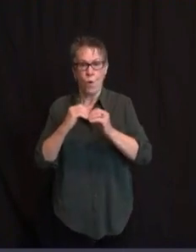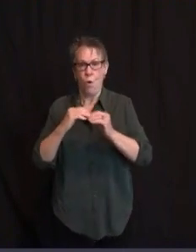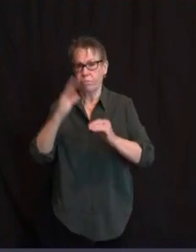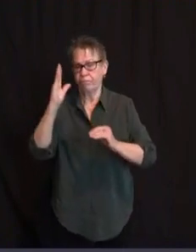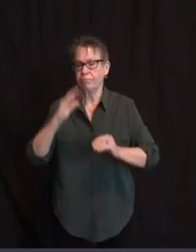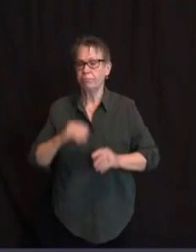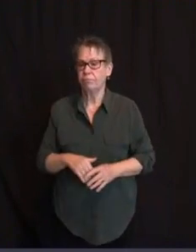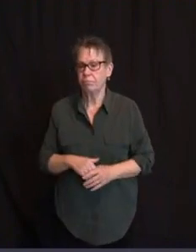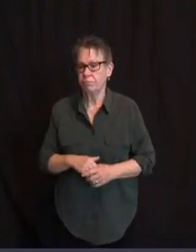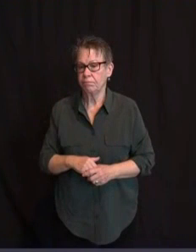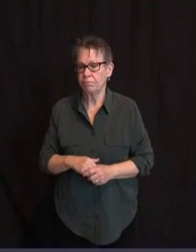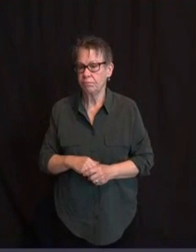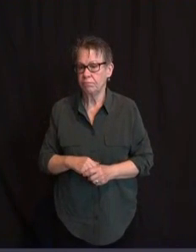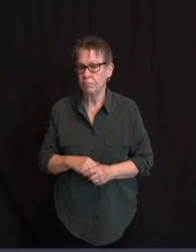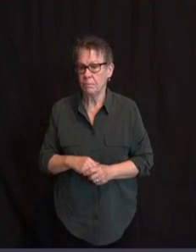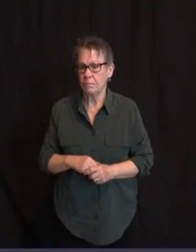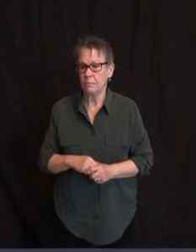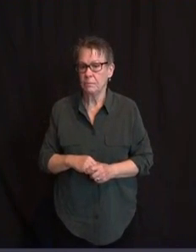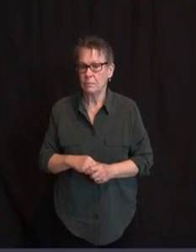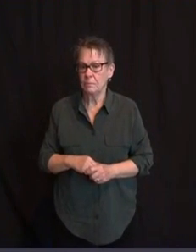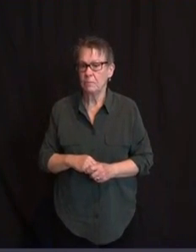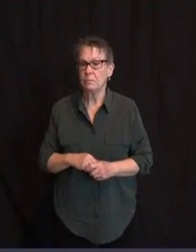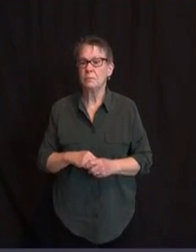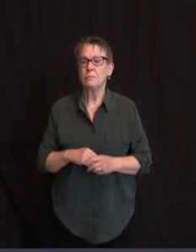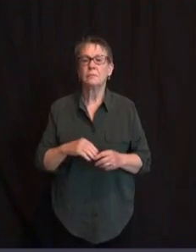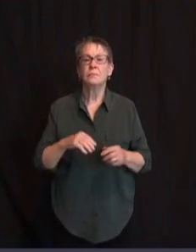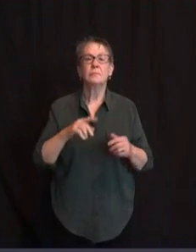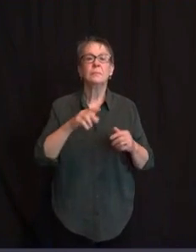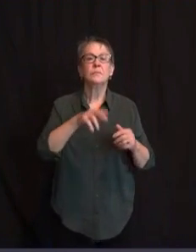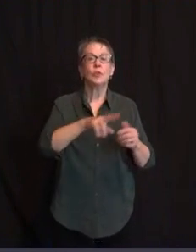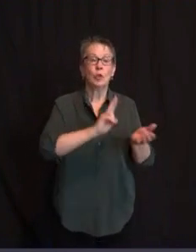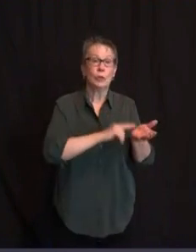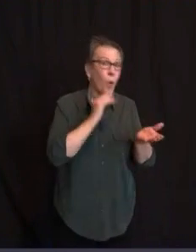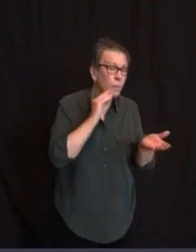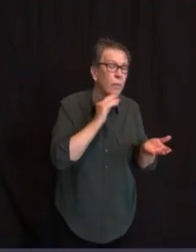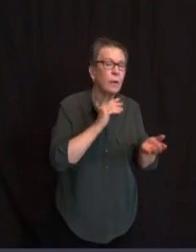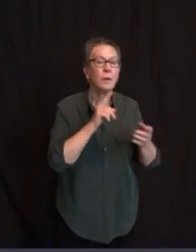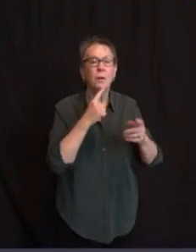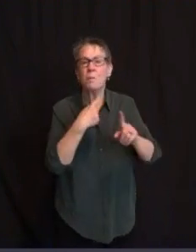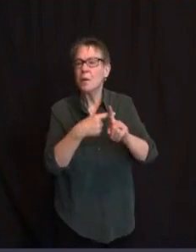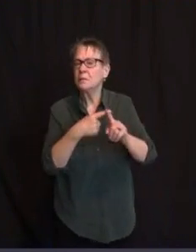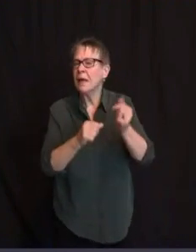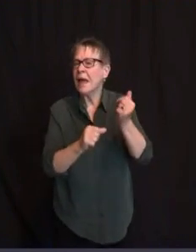facilities and other settings such as residential memory care housing.